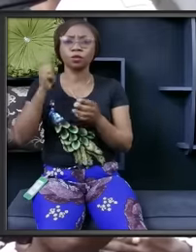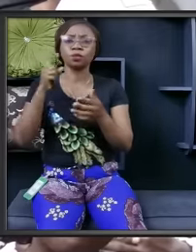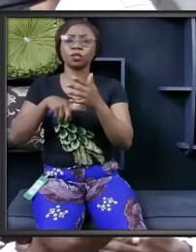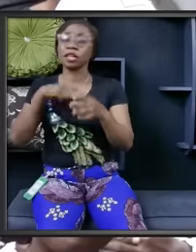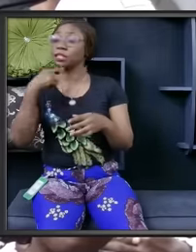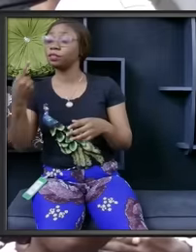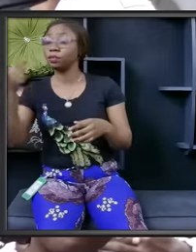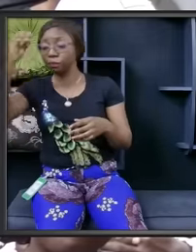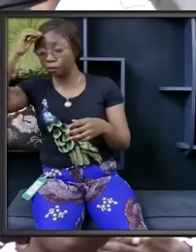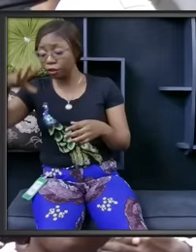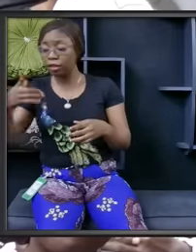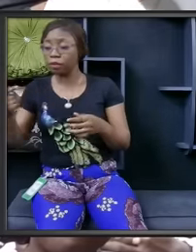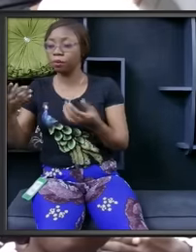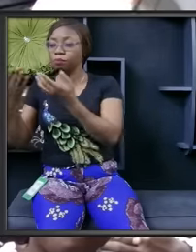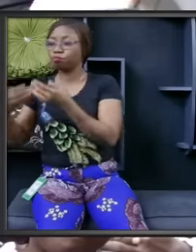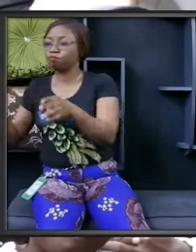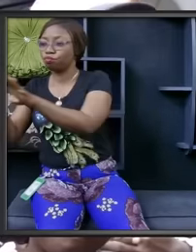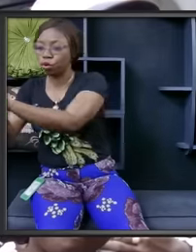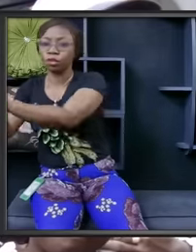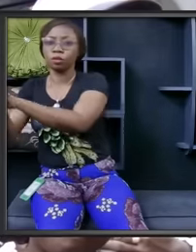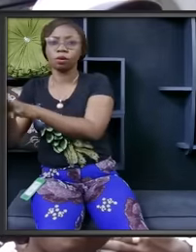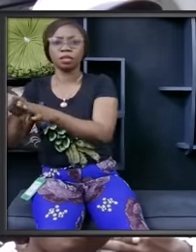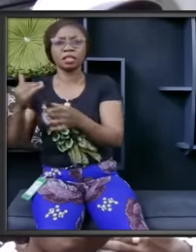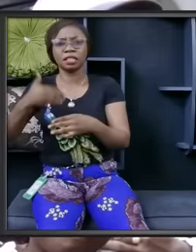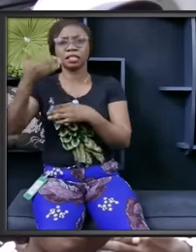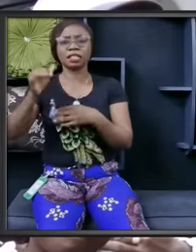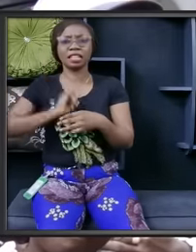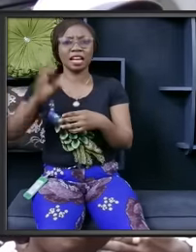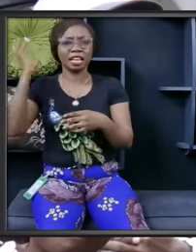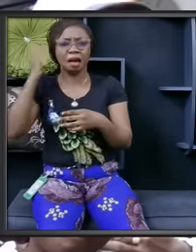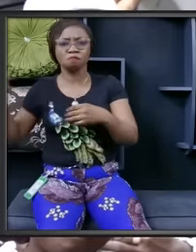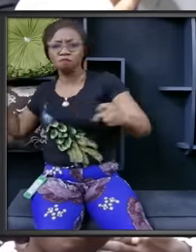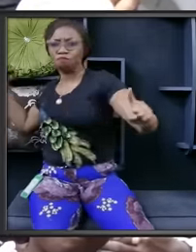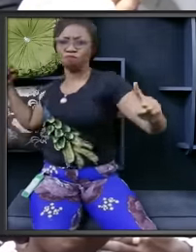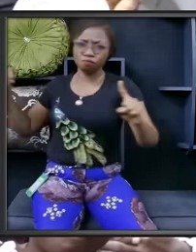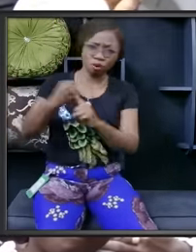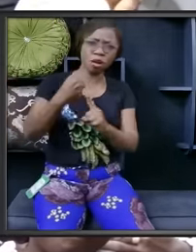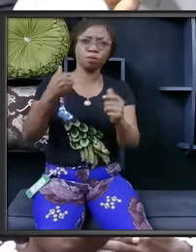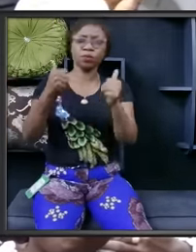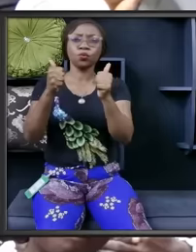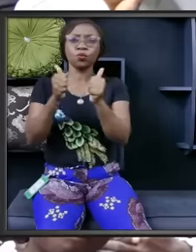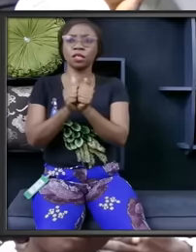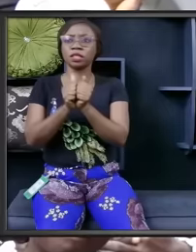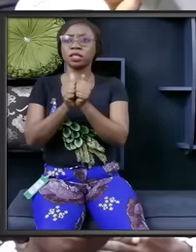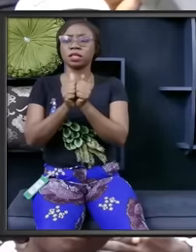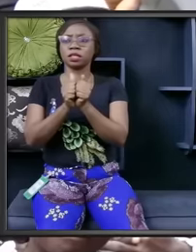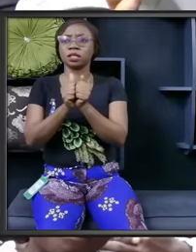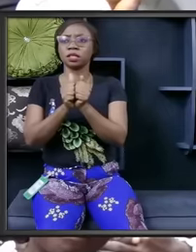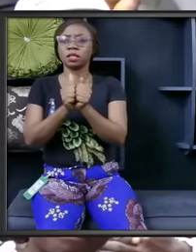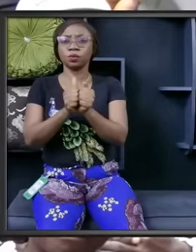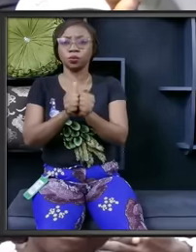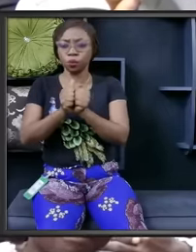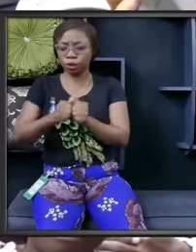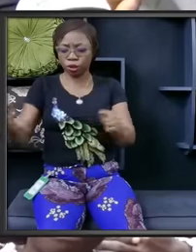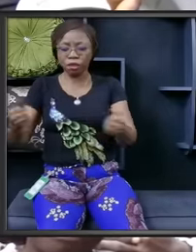the door, closed the door. The next thing I hear, I'm go wife with this thing, size tool where they parlor.